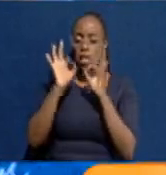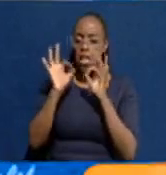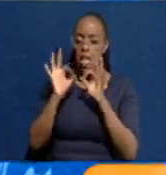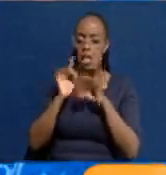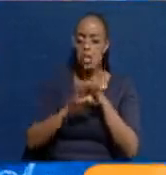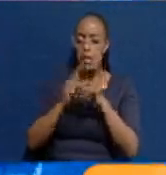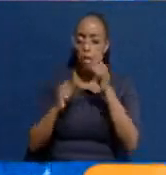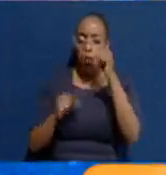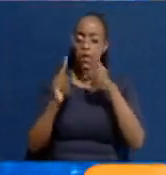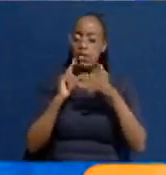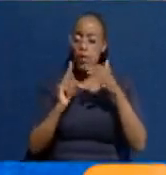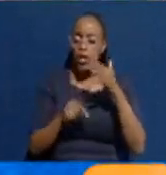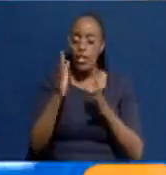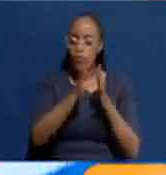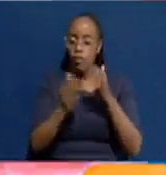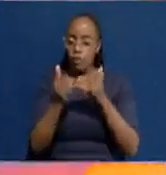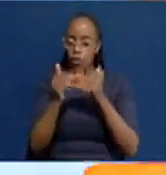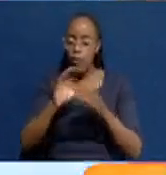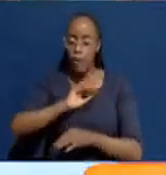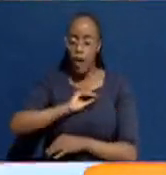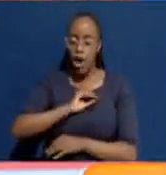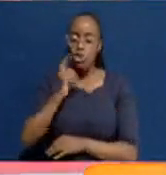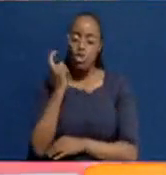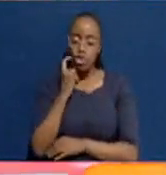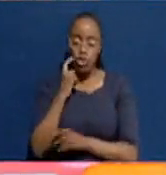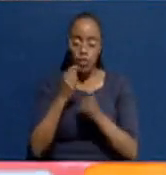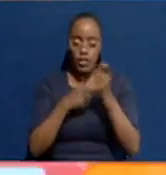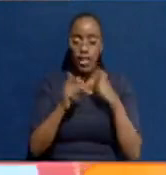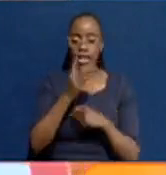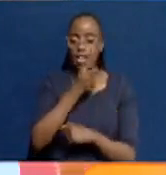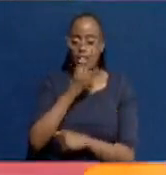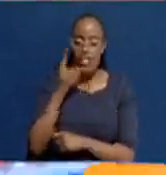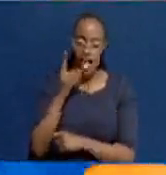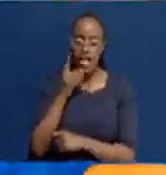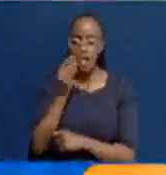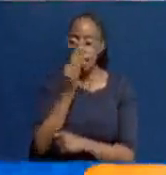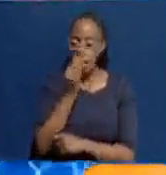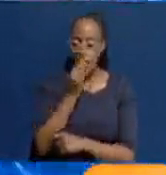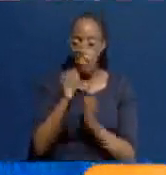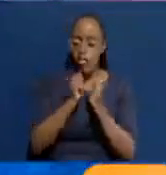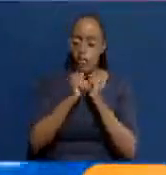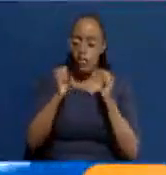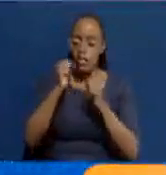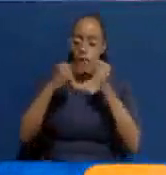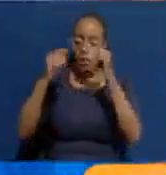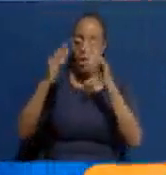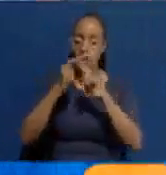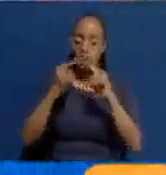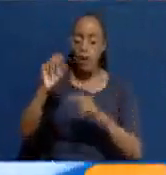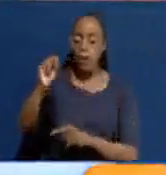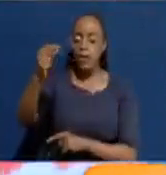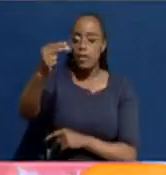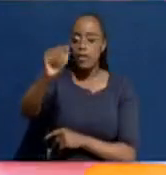win. She says she plans to open her own cereal business. Muthoni is the 15th winner since the launch of Shabiki Kaende